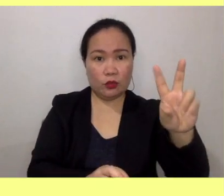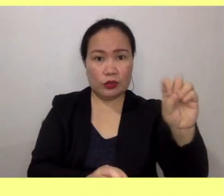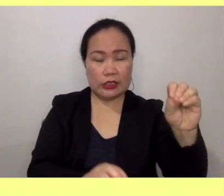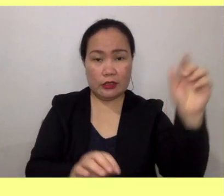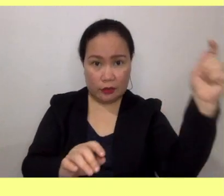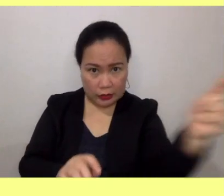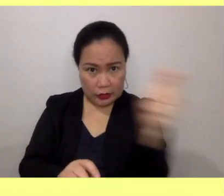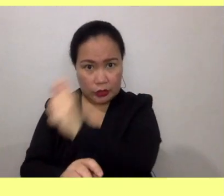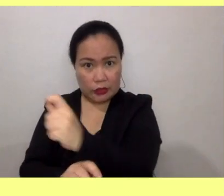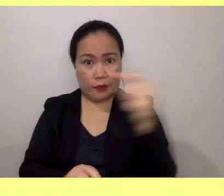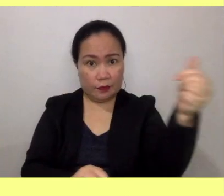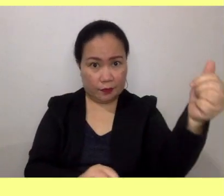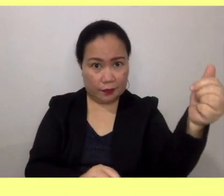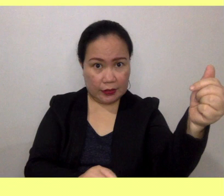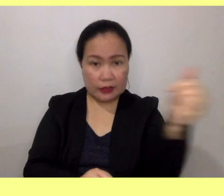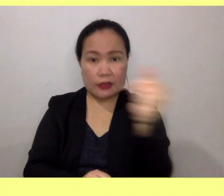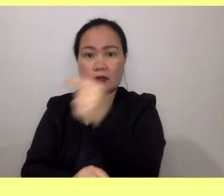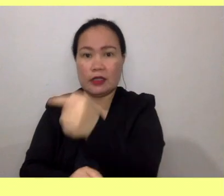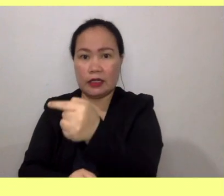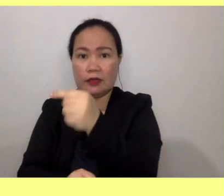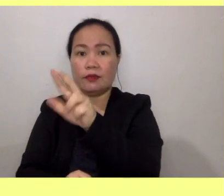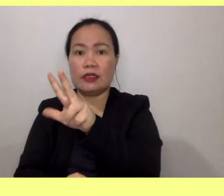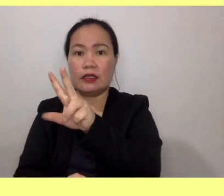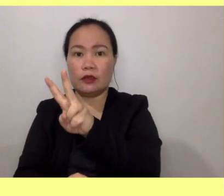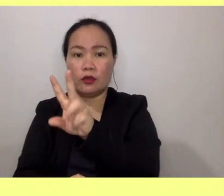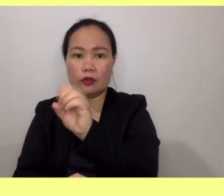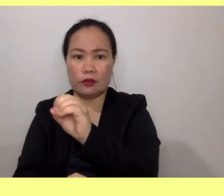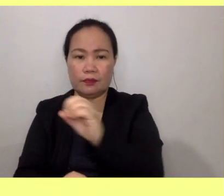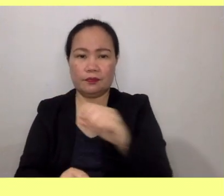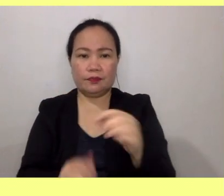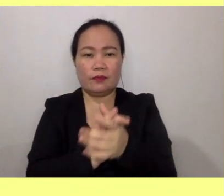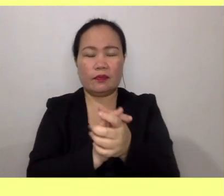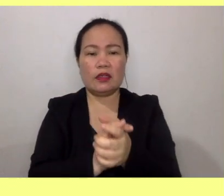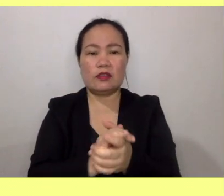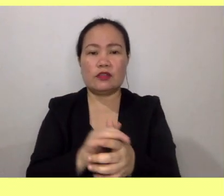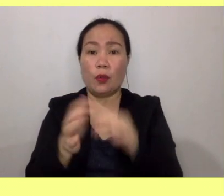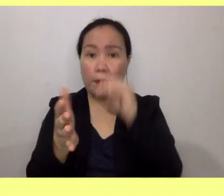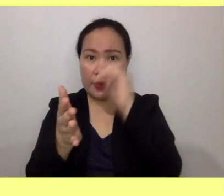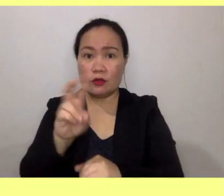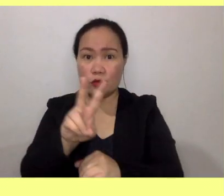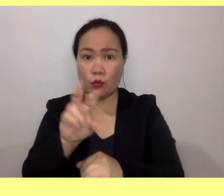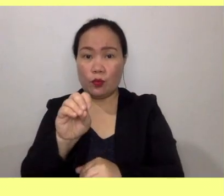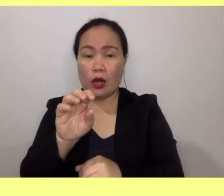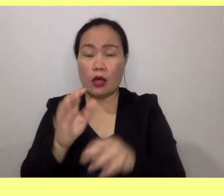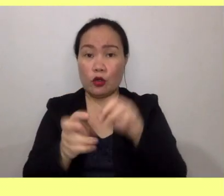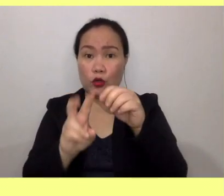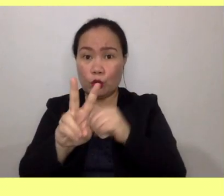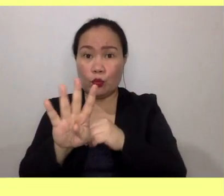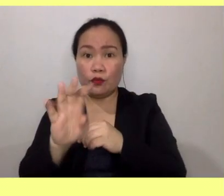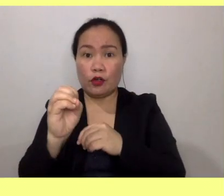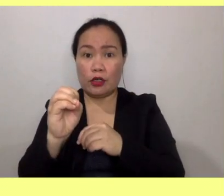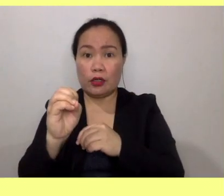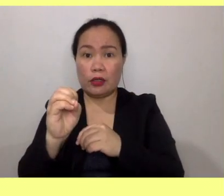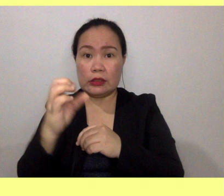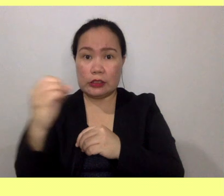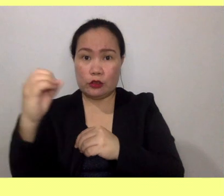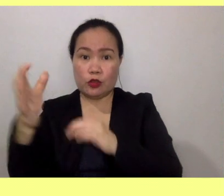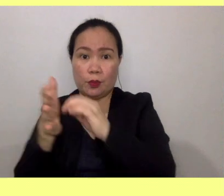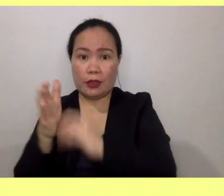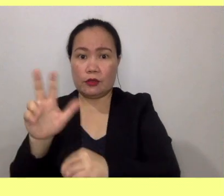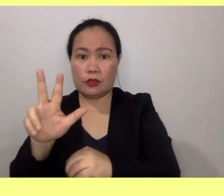Now, so you will have 120y is less than or equal to 2,080.